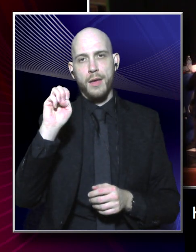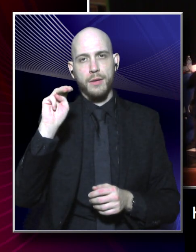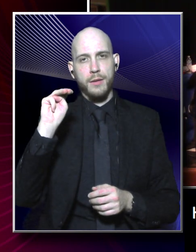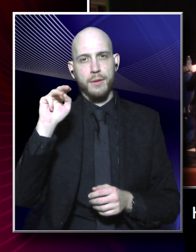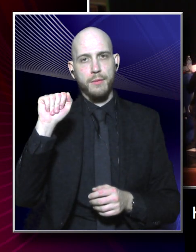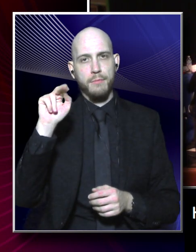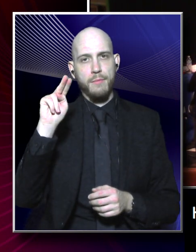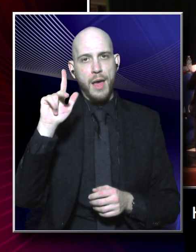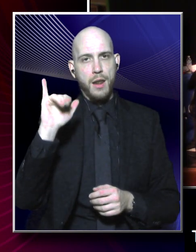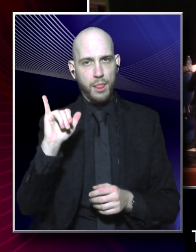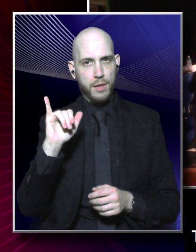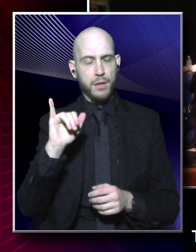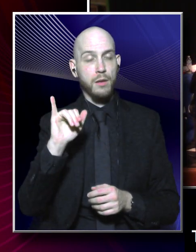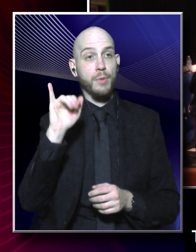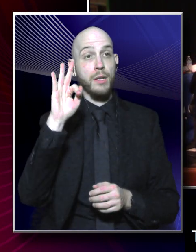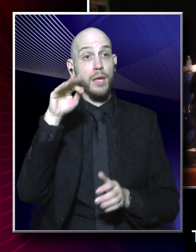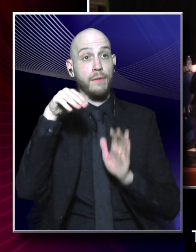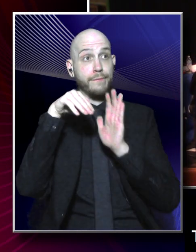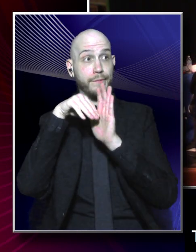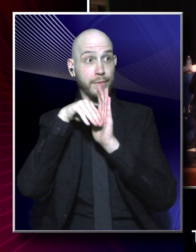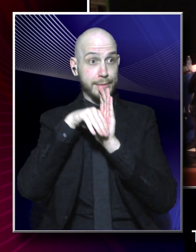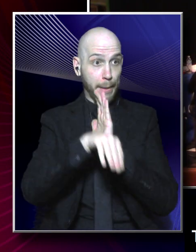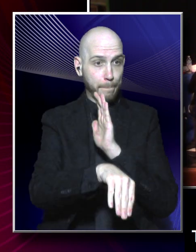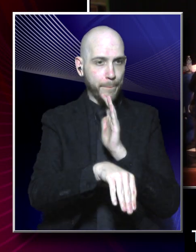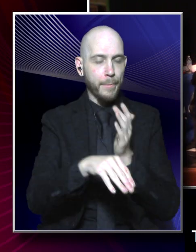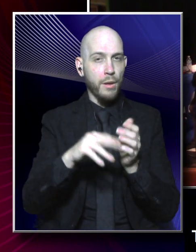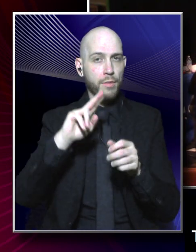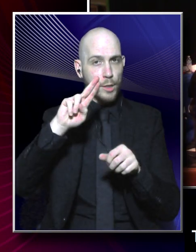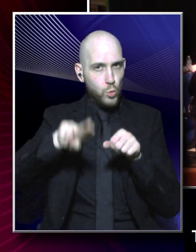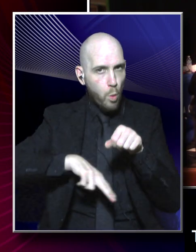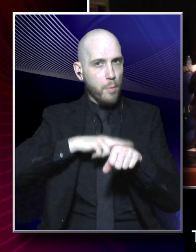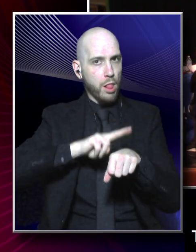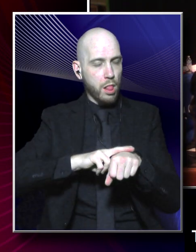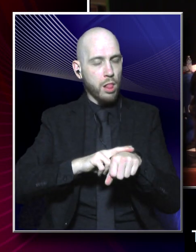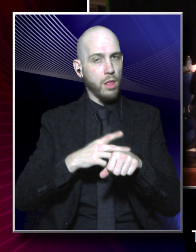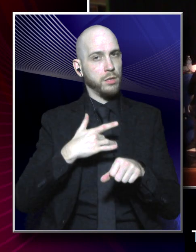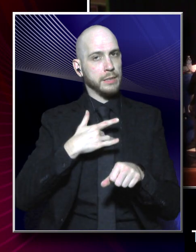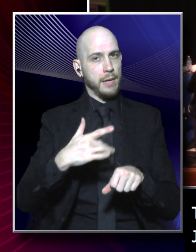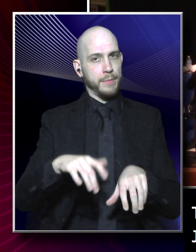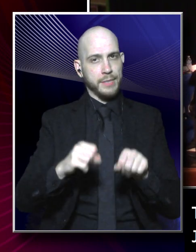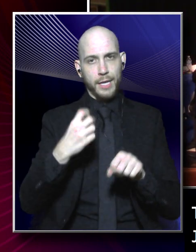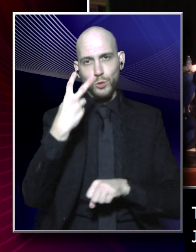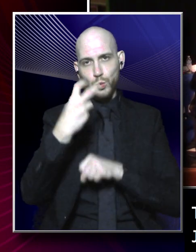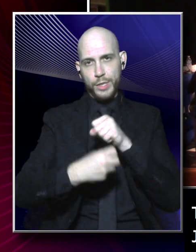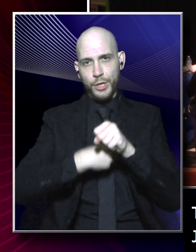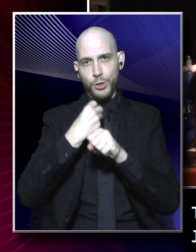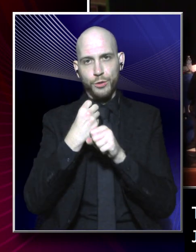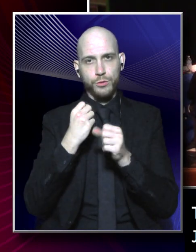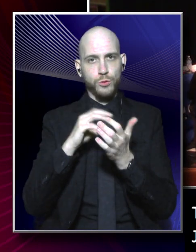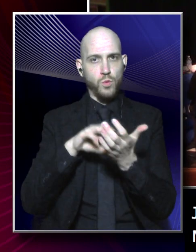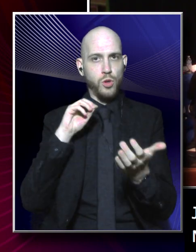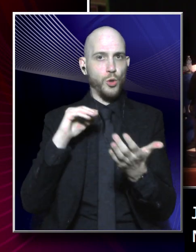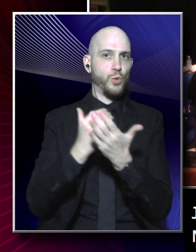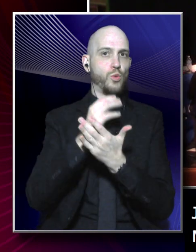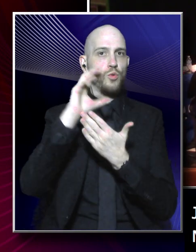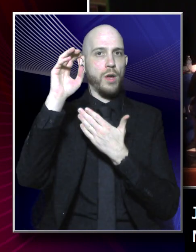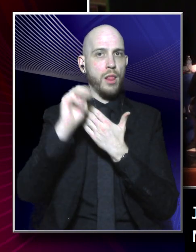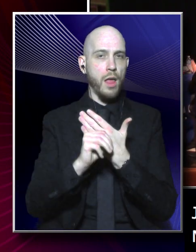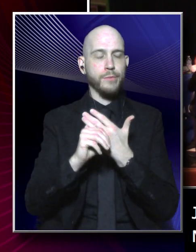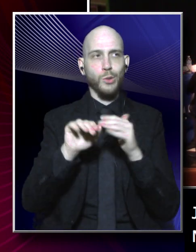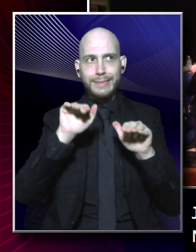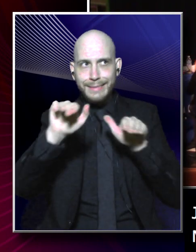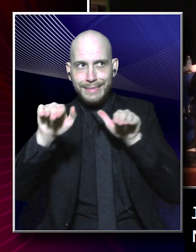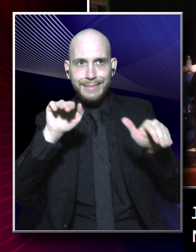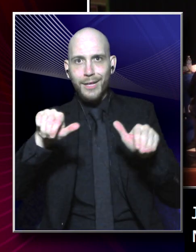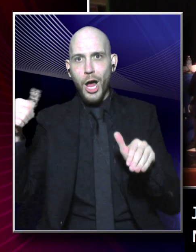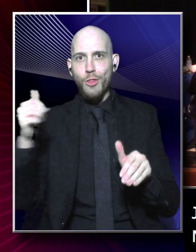takes 2 years to become experts in a curriculum, so just for the, I'm sure the board knows this, but not to fret if they dip,